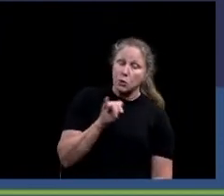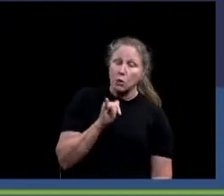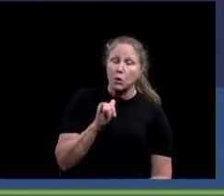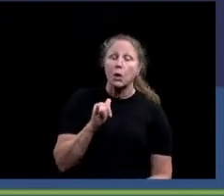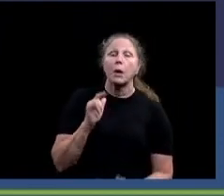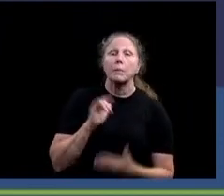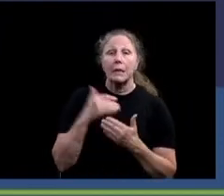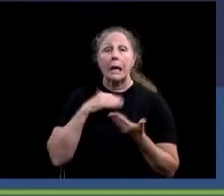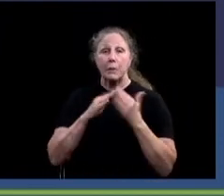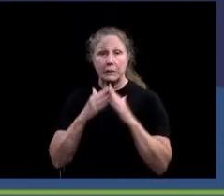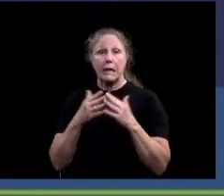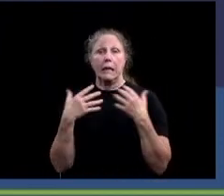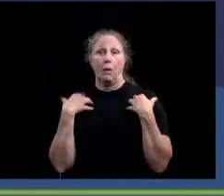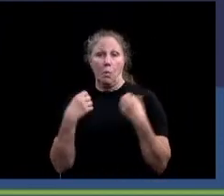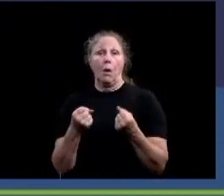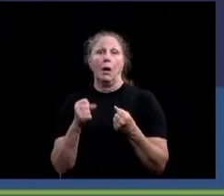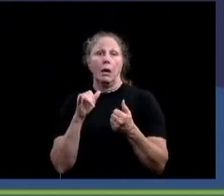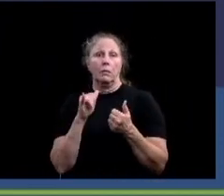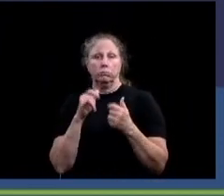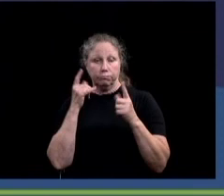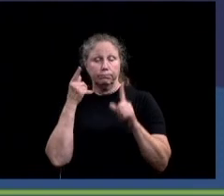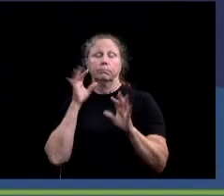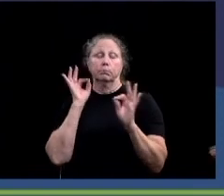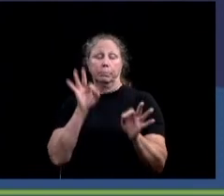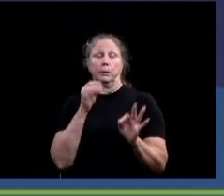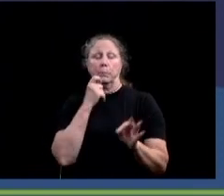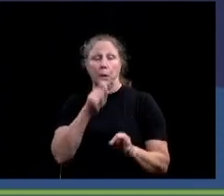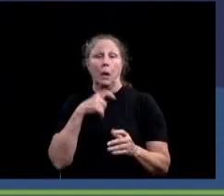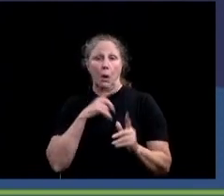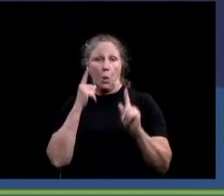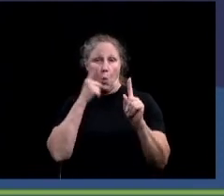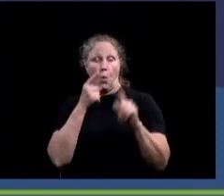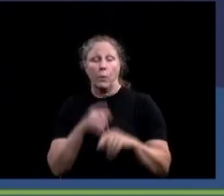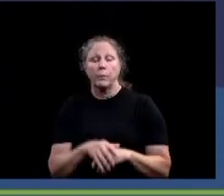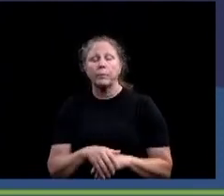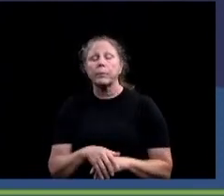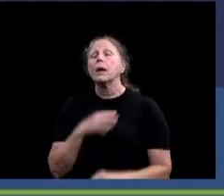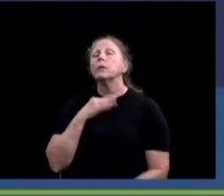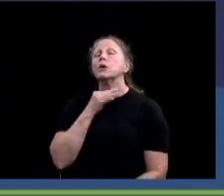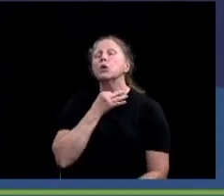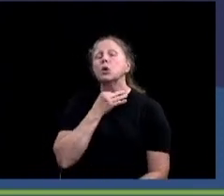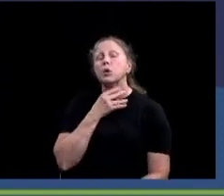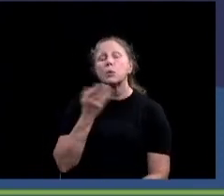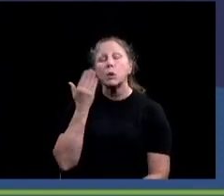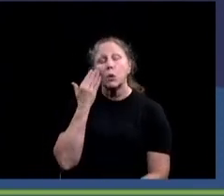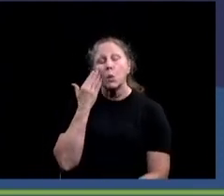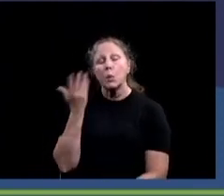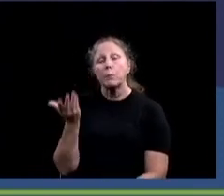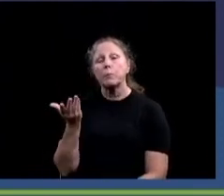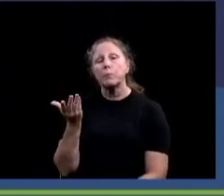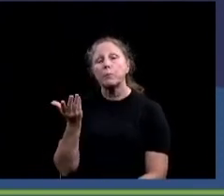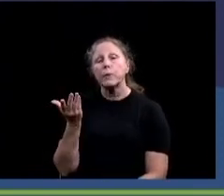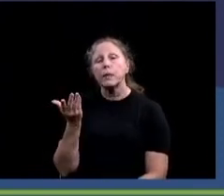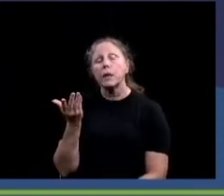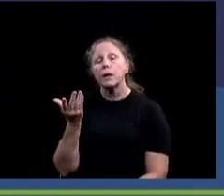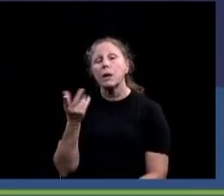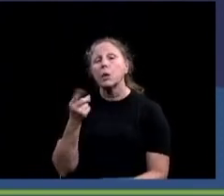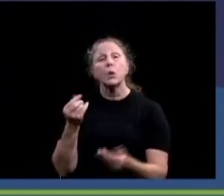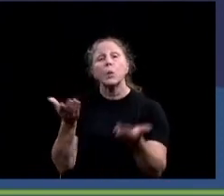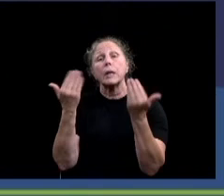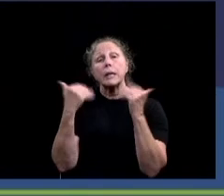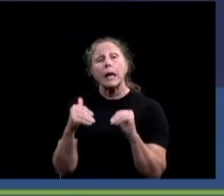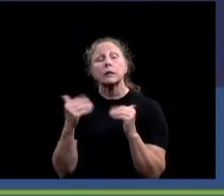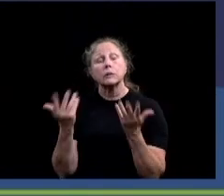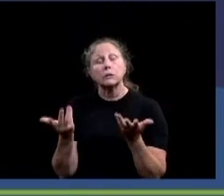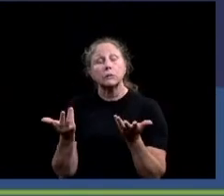I am curious and want to know what's next in our steps. I know you spoke about